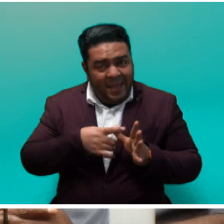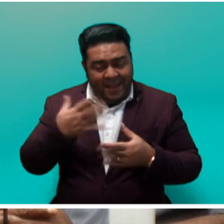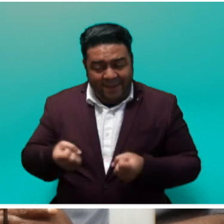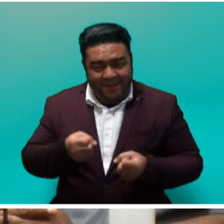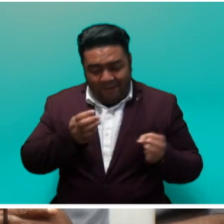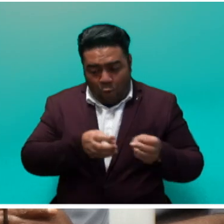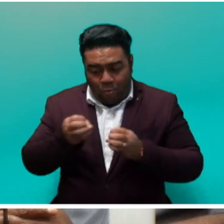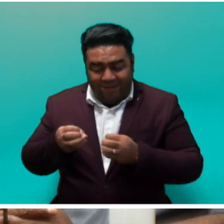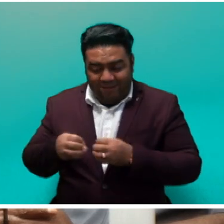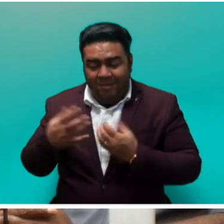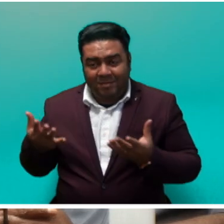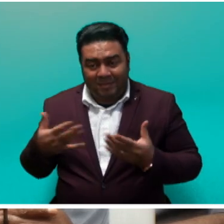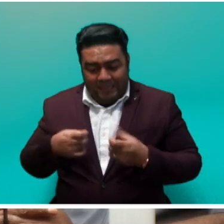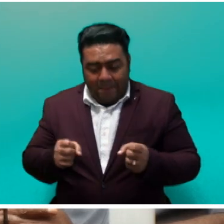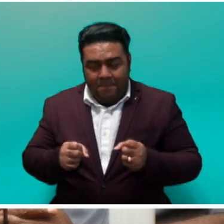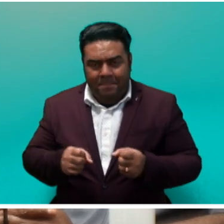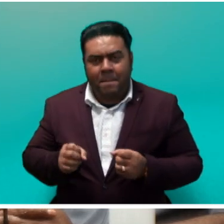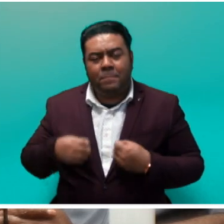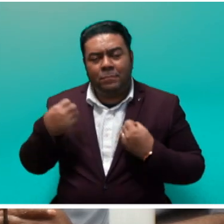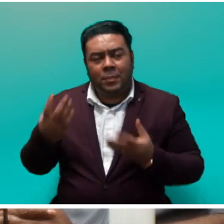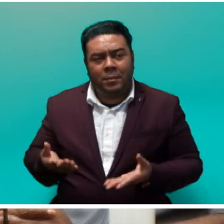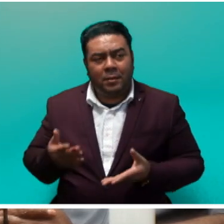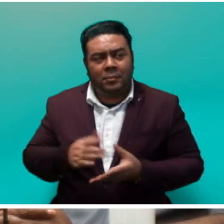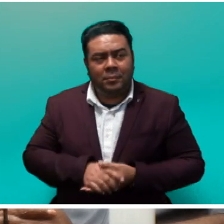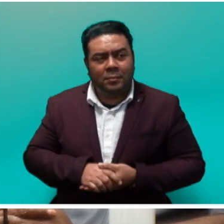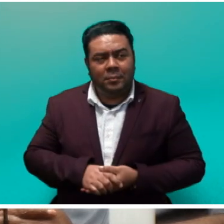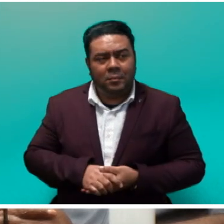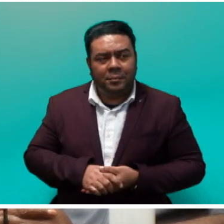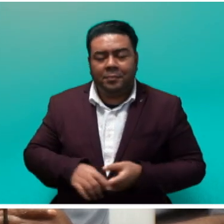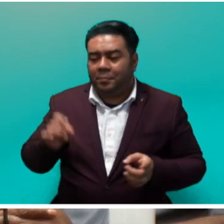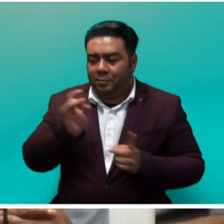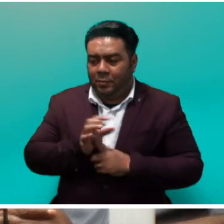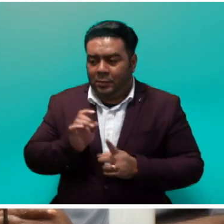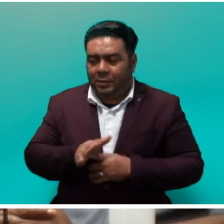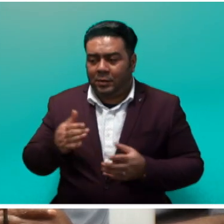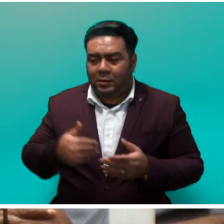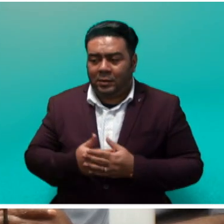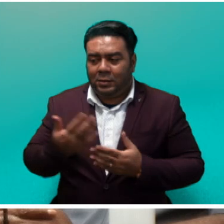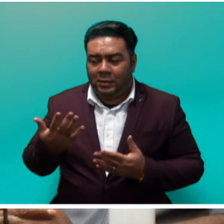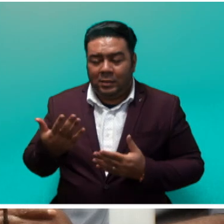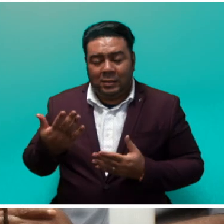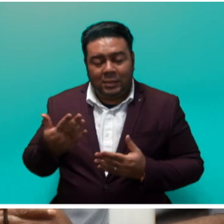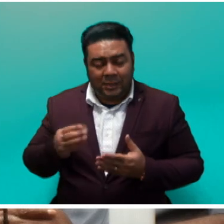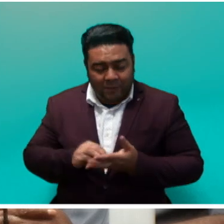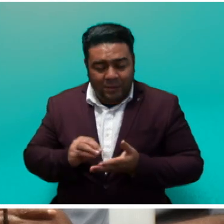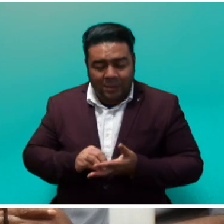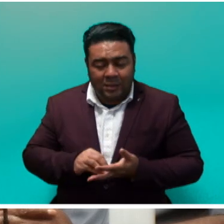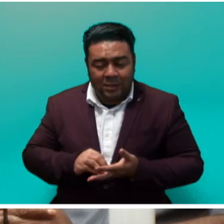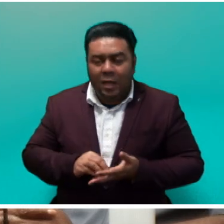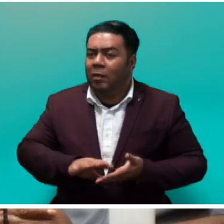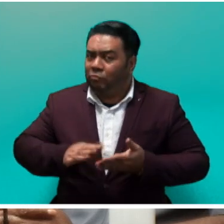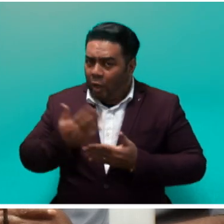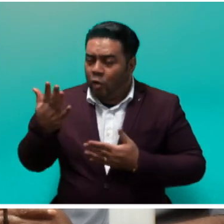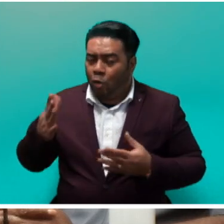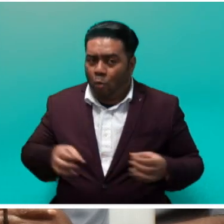operating system that is user-friendly and provides its essential services, daily operations of the